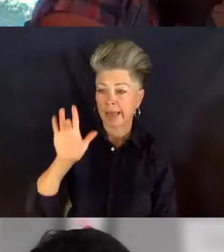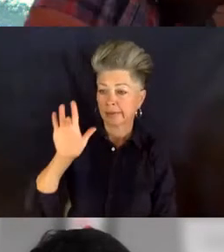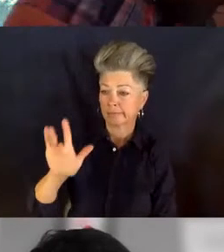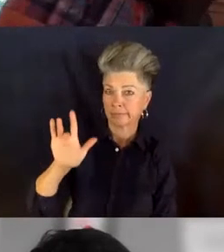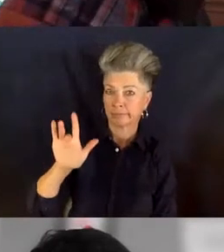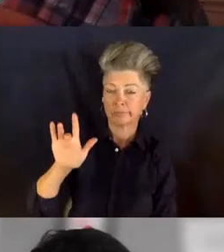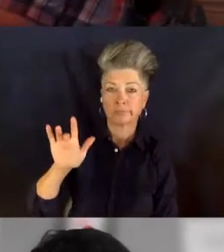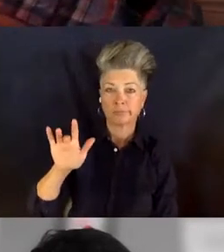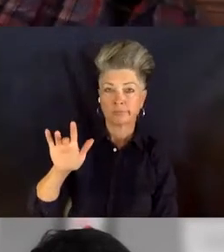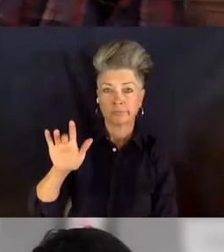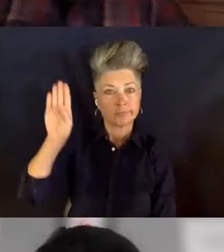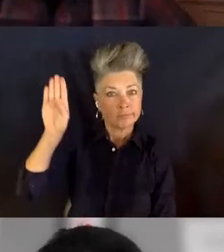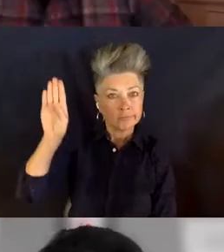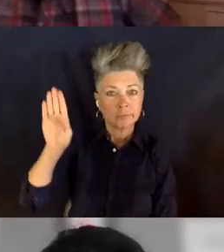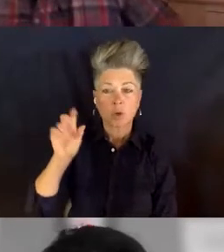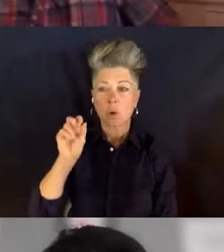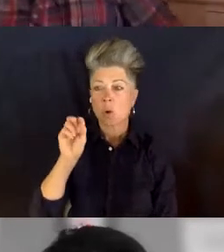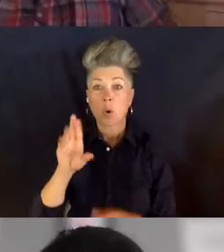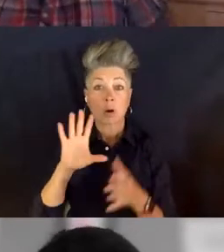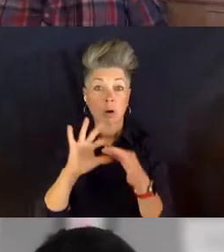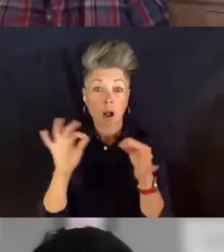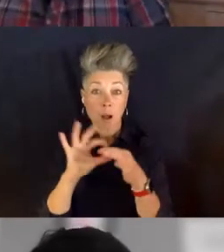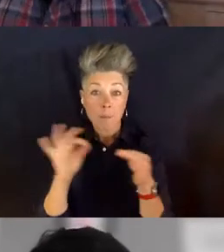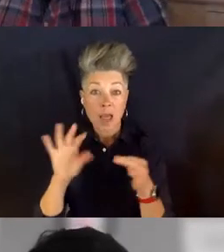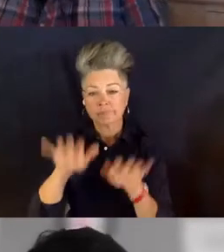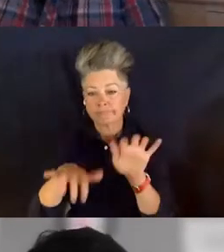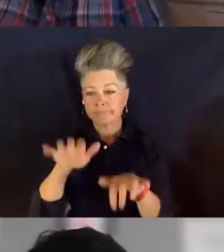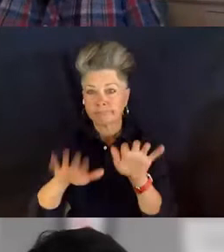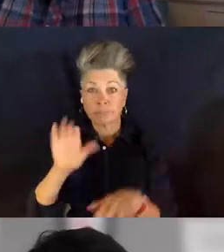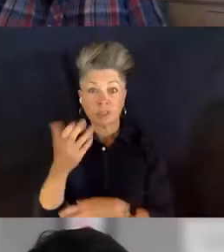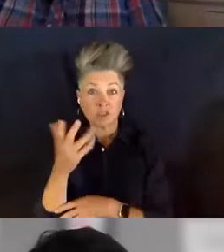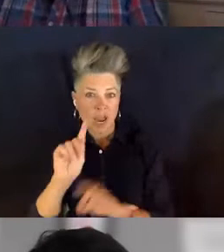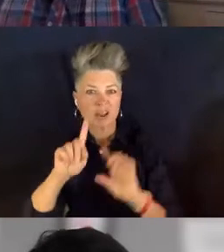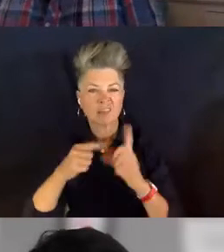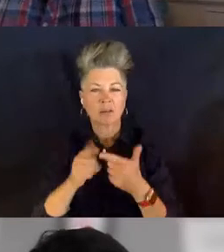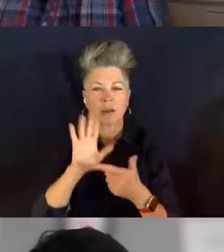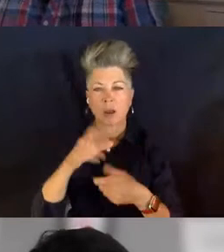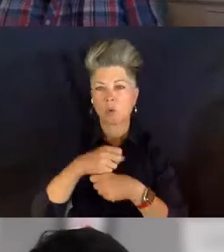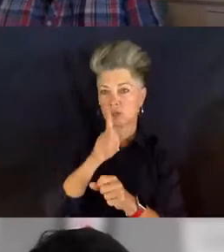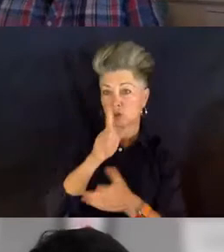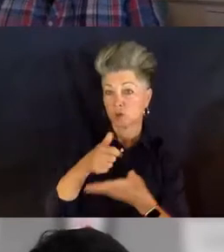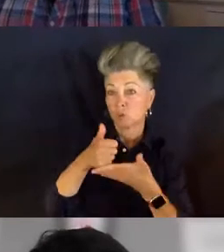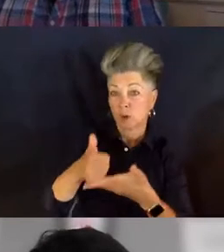your question or comment into the chat, and I will make sure to help task force members